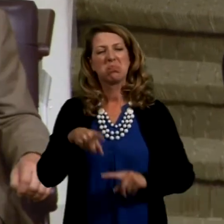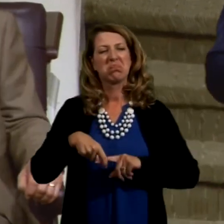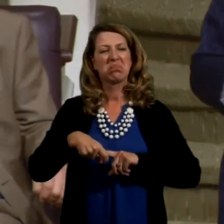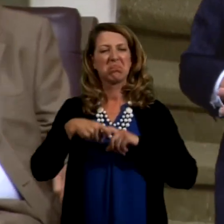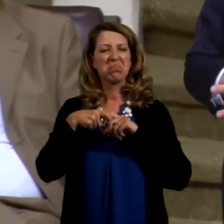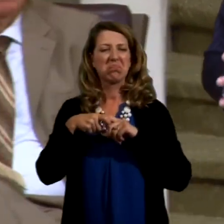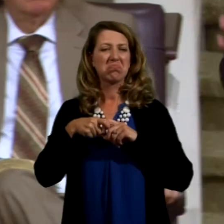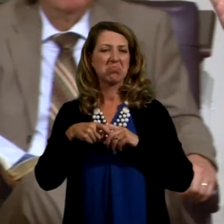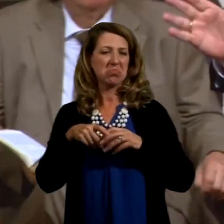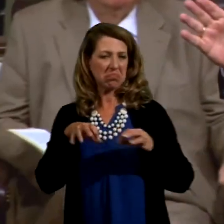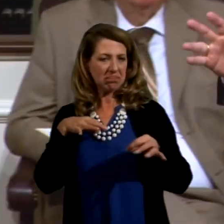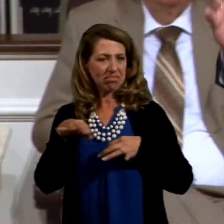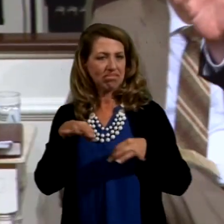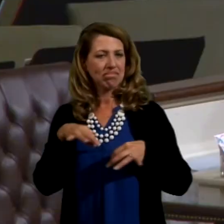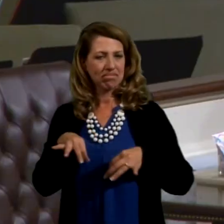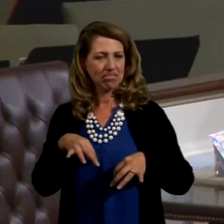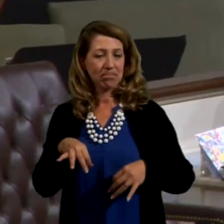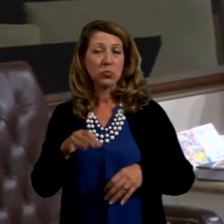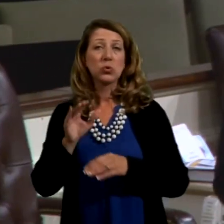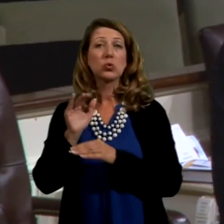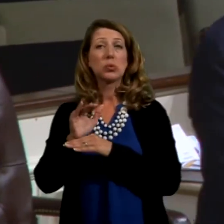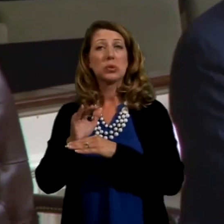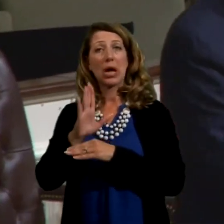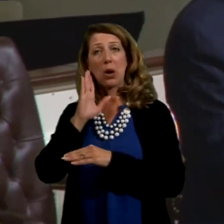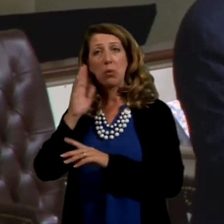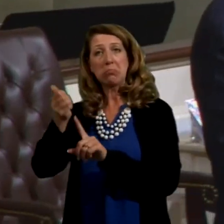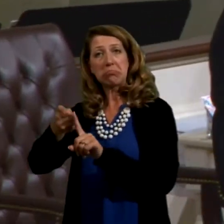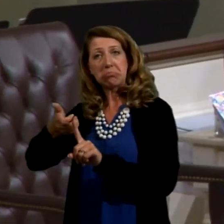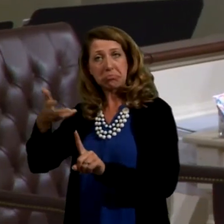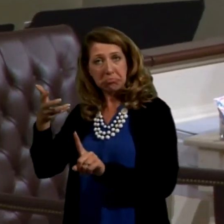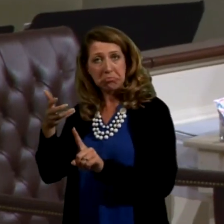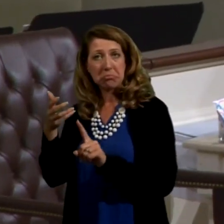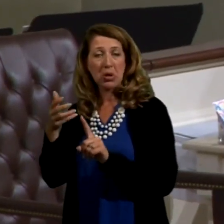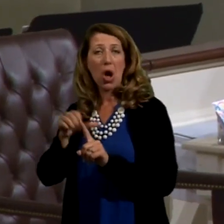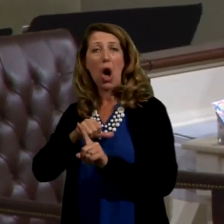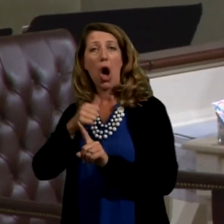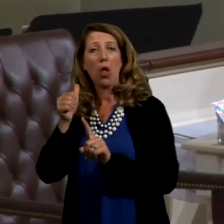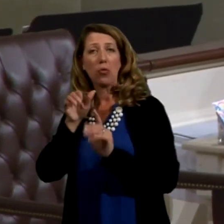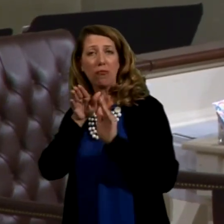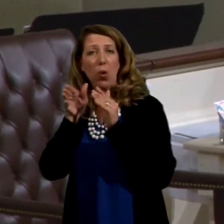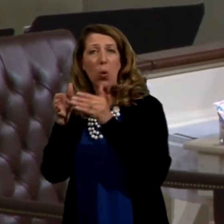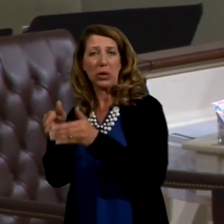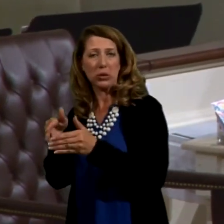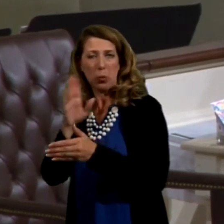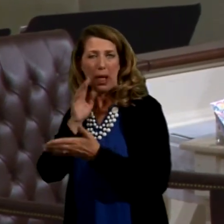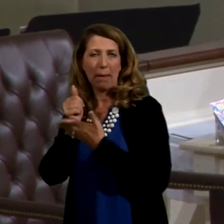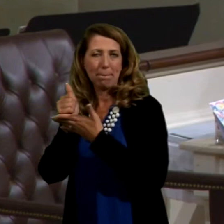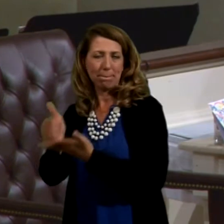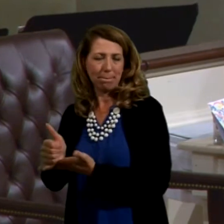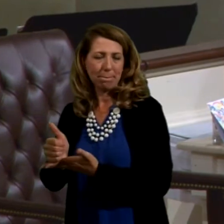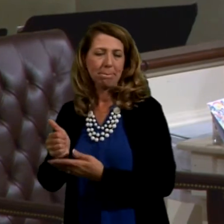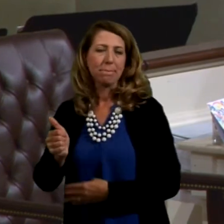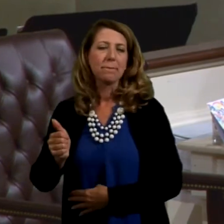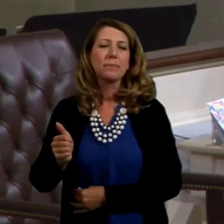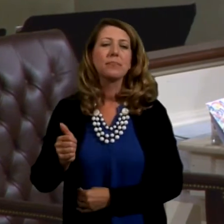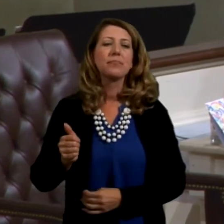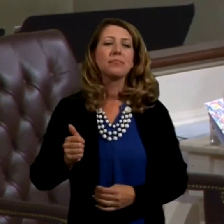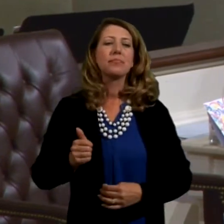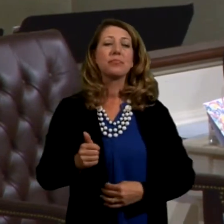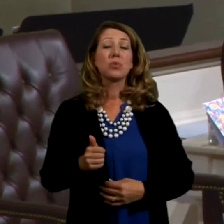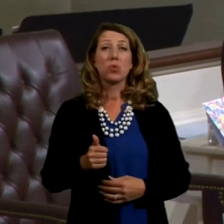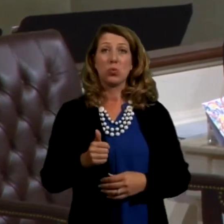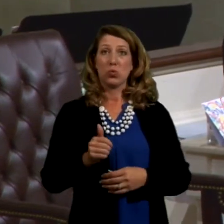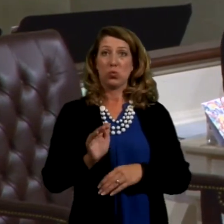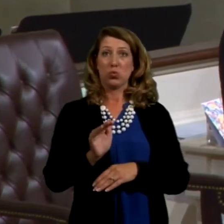that for right now. Tonight we'll come into some other areas I think will be very helpful. We can learn from things there. And here